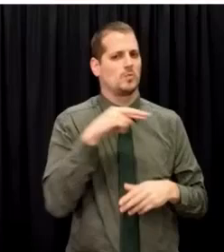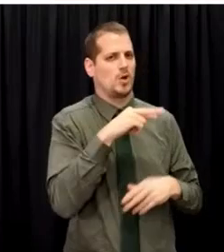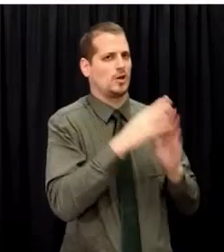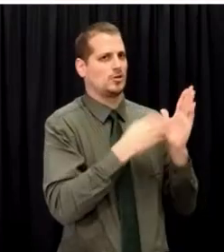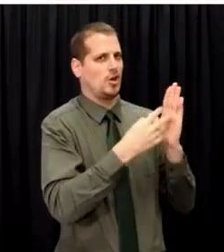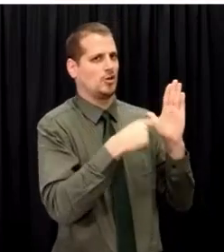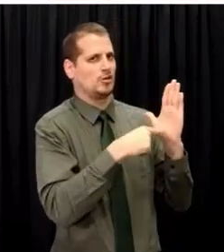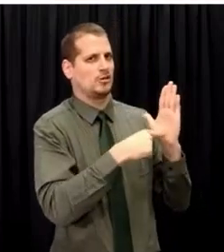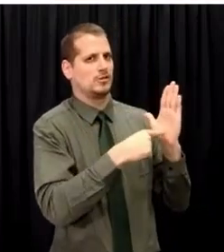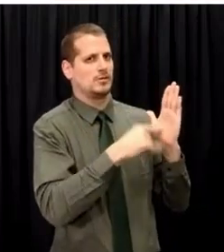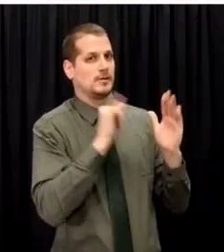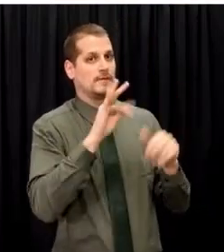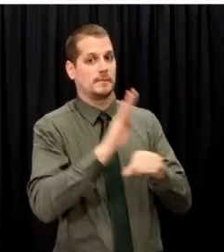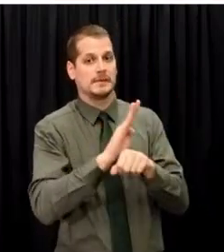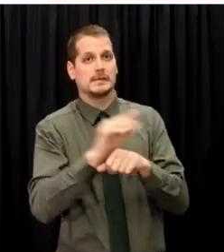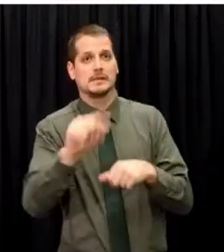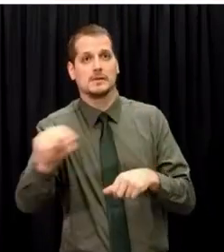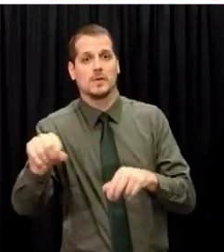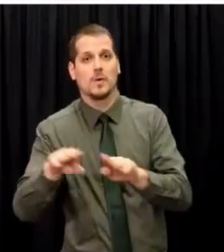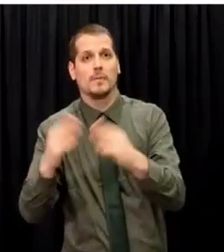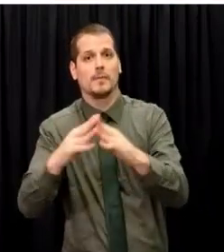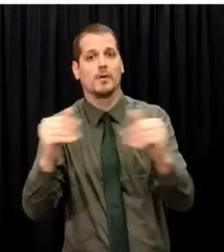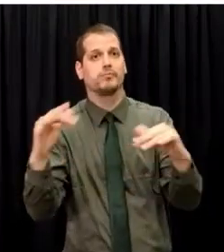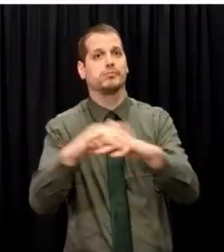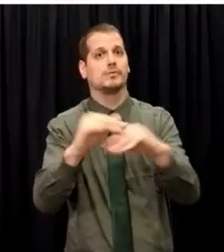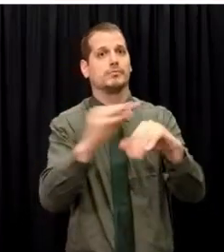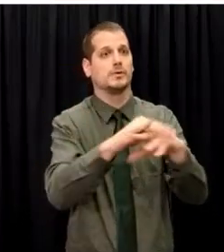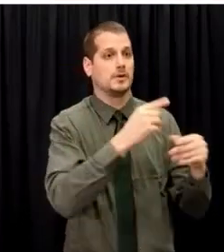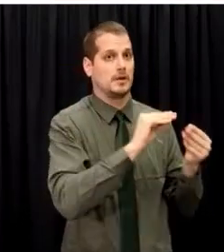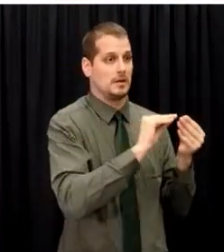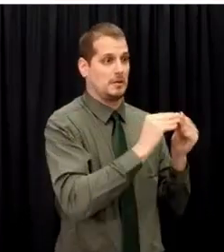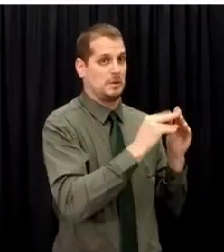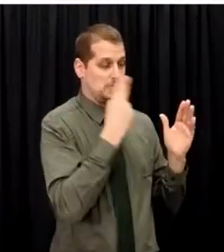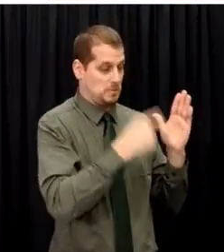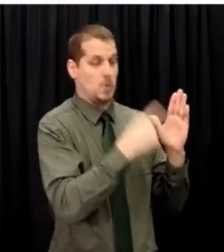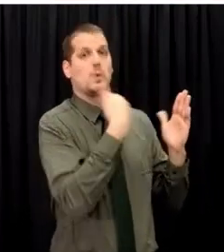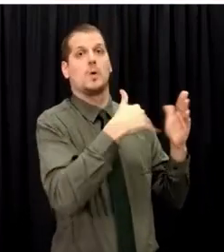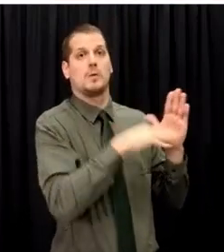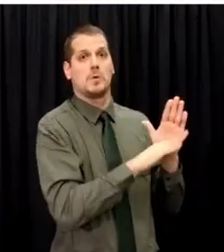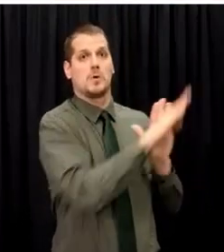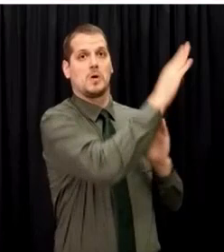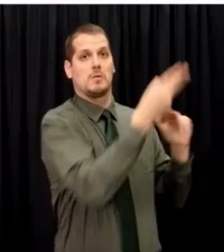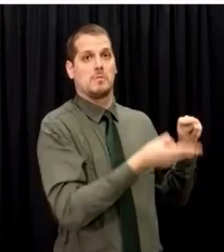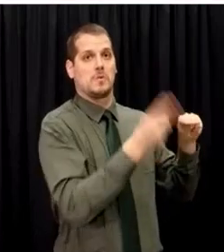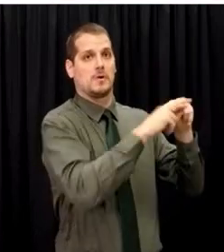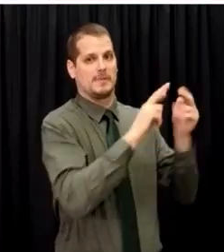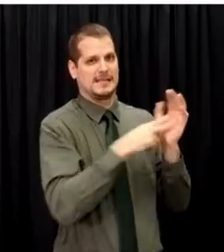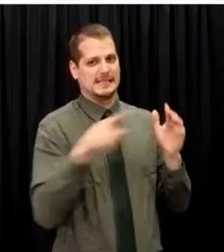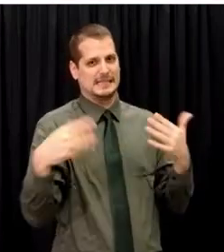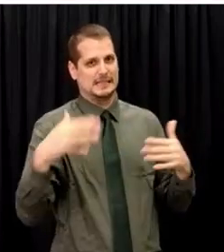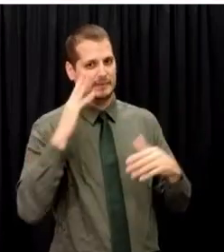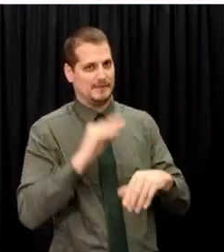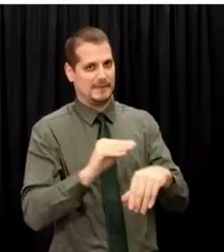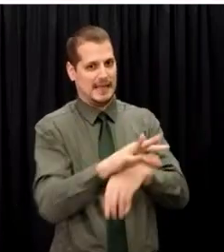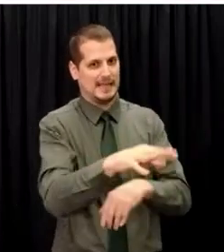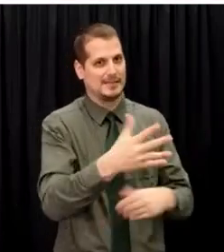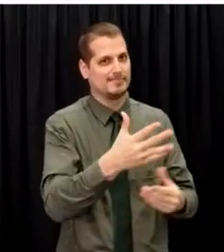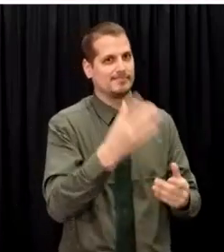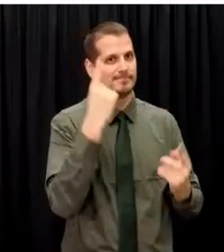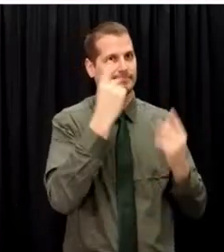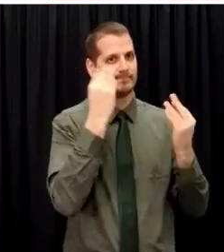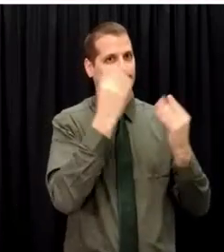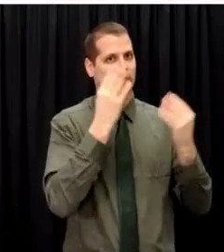things that we do? Or do we see a leveling off or a growth, but not a growth